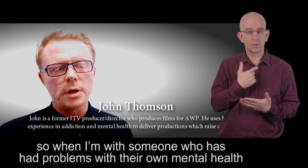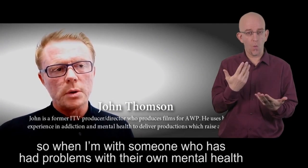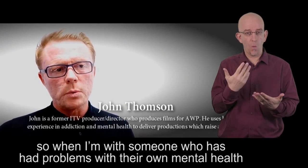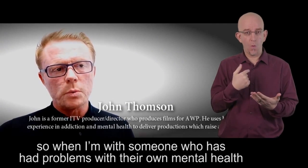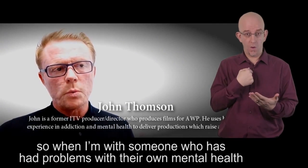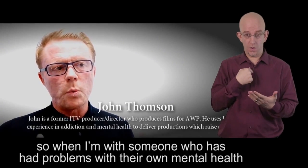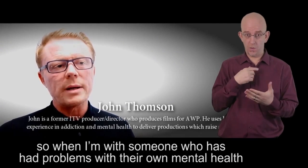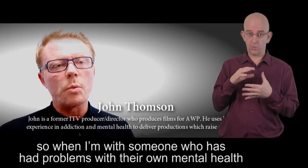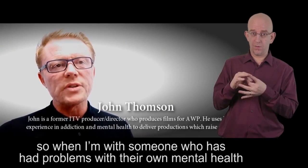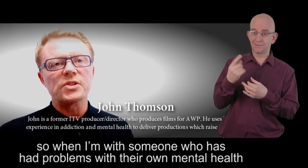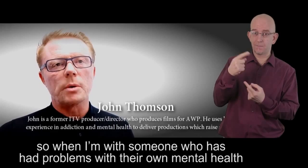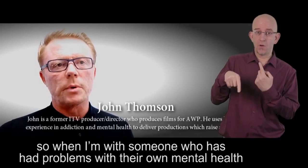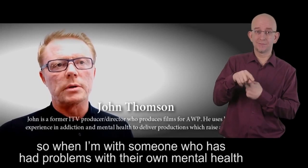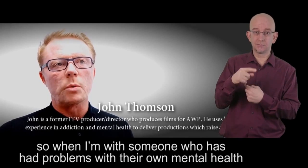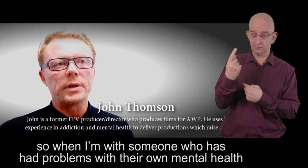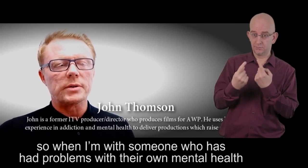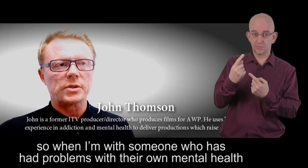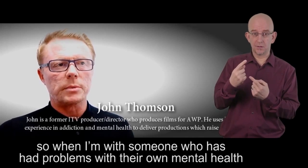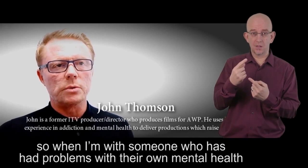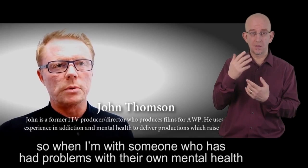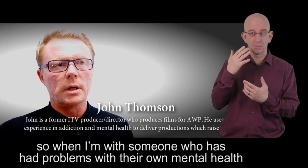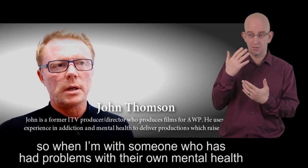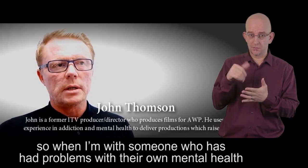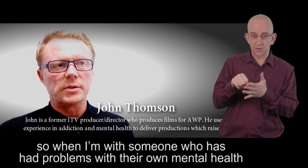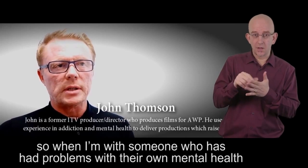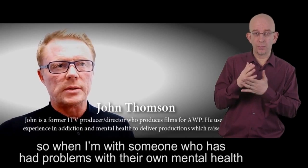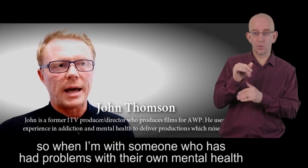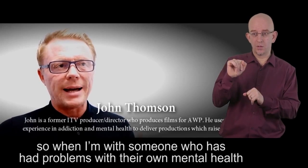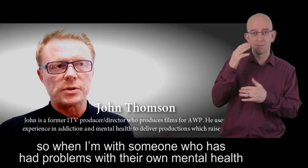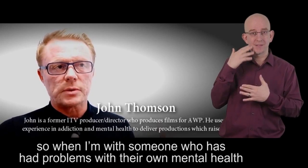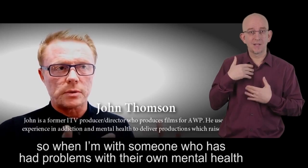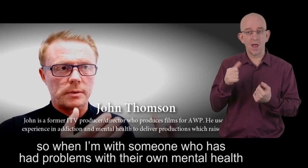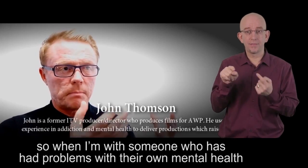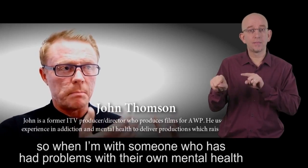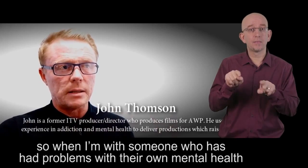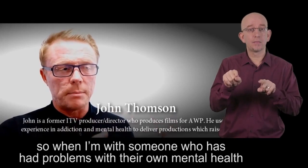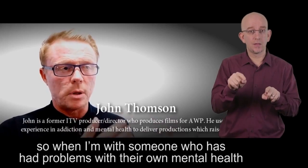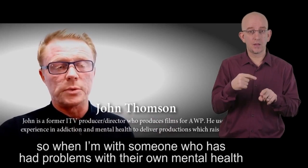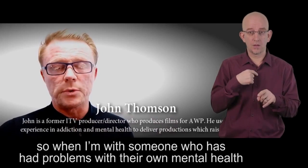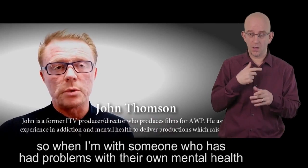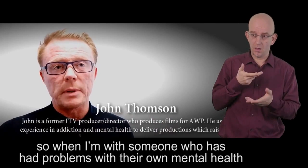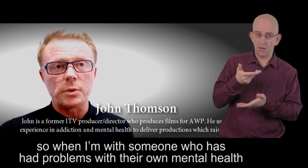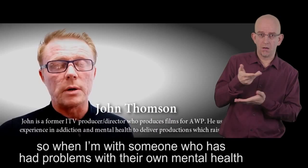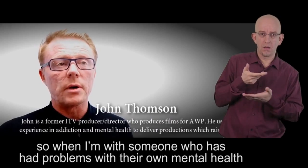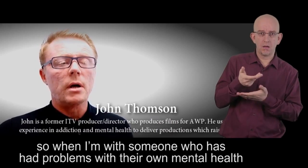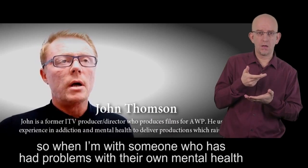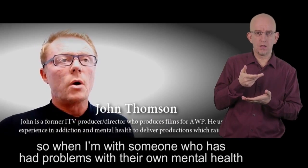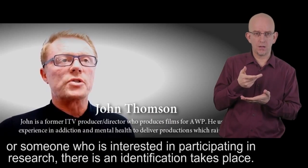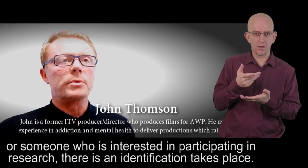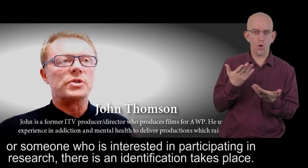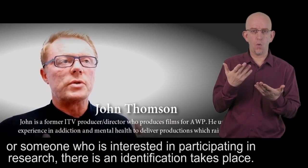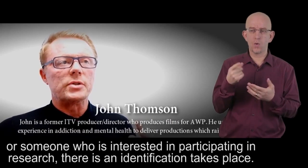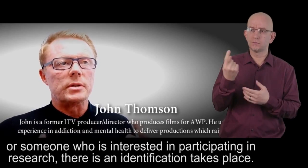so when I'm with someone you know whether it's someone who is has made that problems with their own mental health